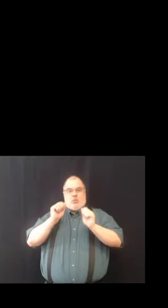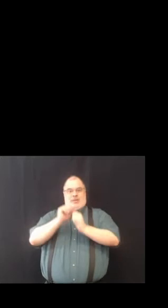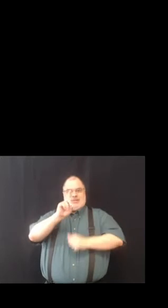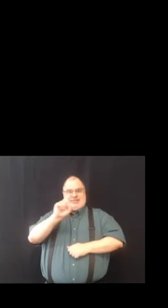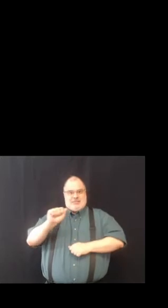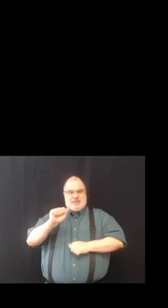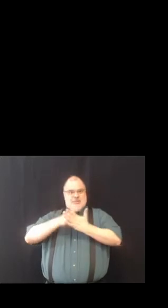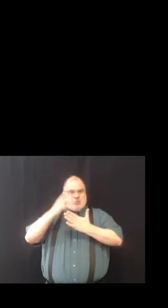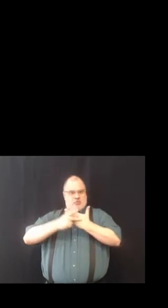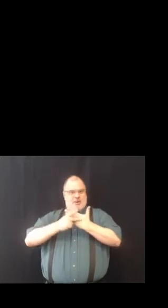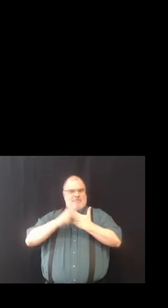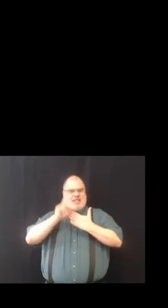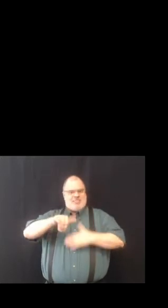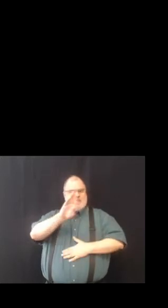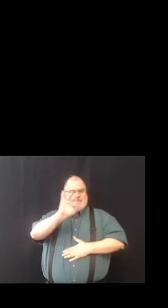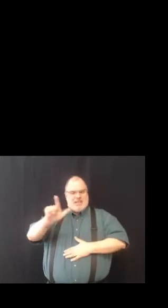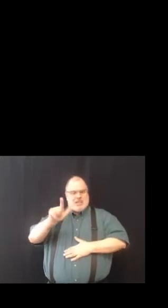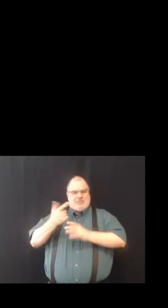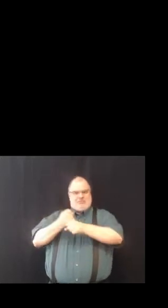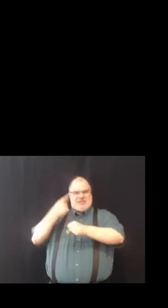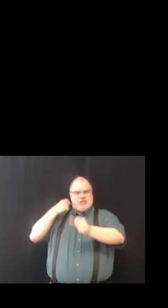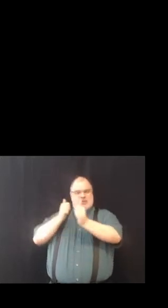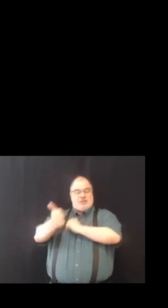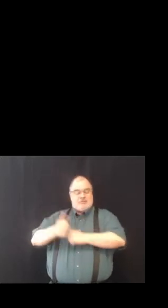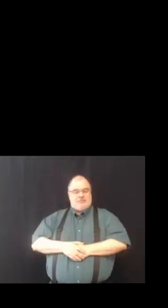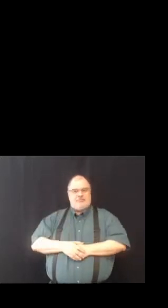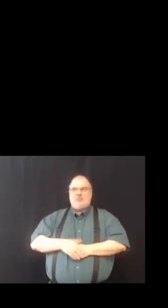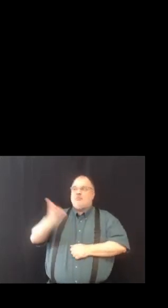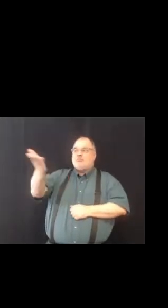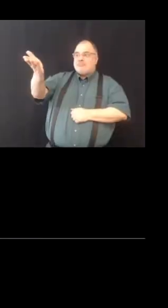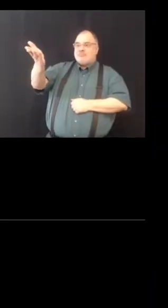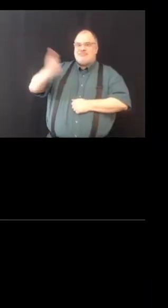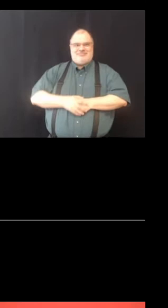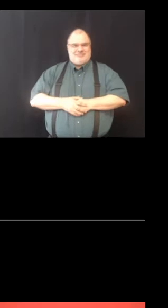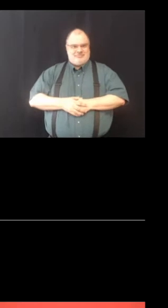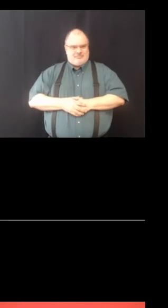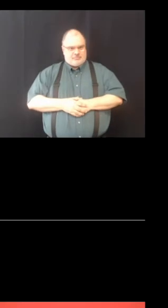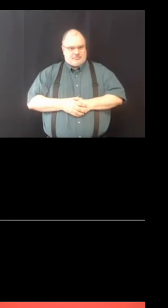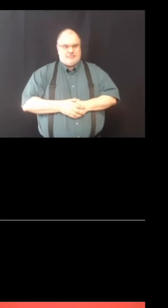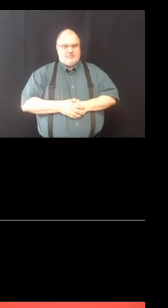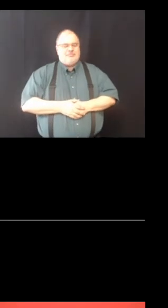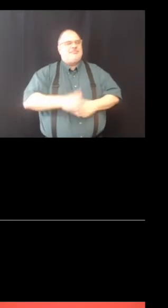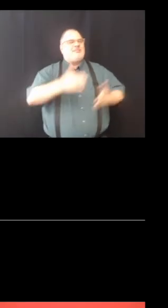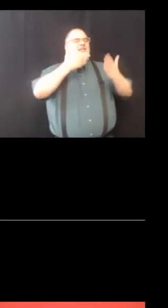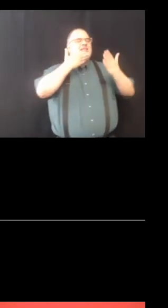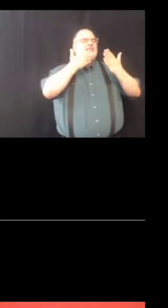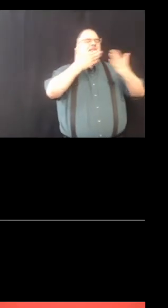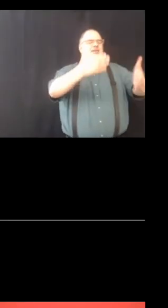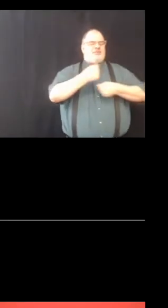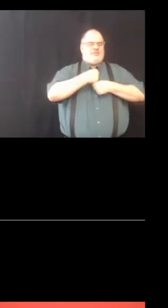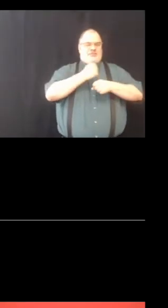year. So Erica, please tell us about this wonderful program. Thank you for granting the Agency for